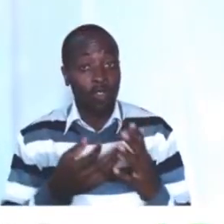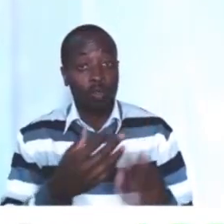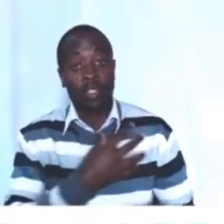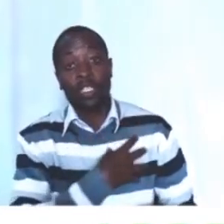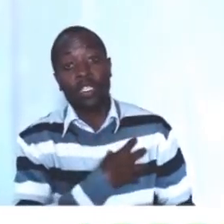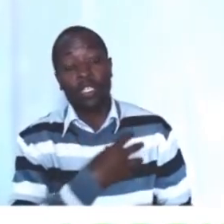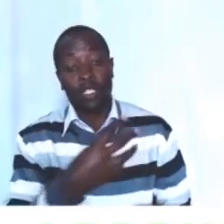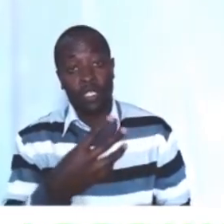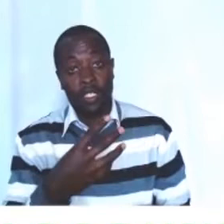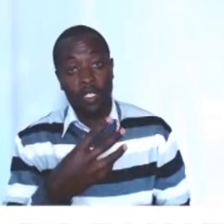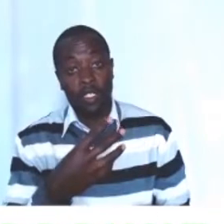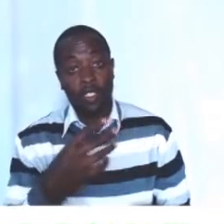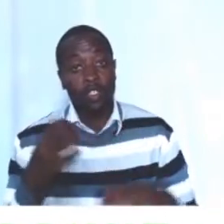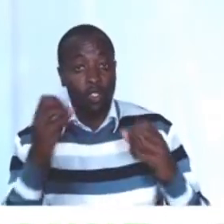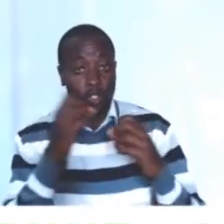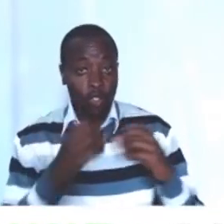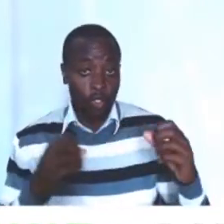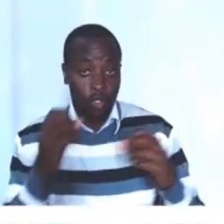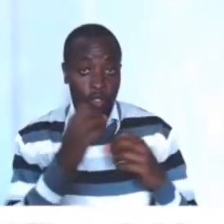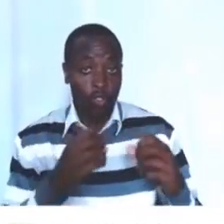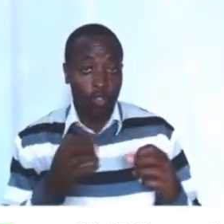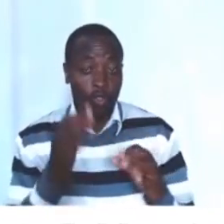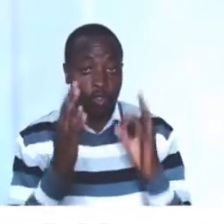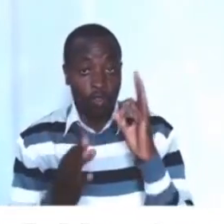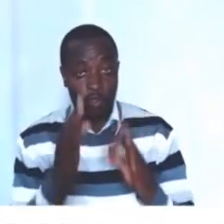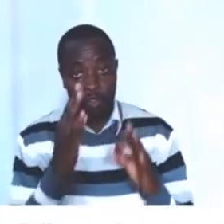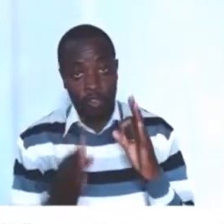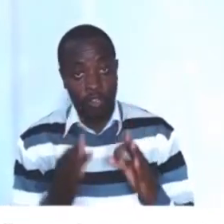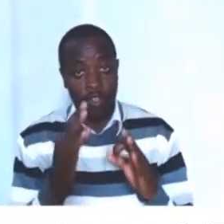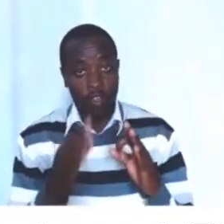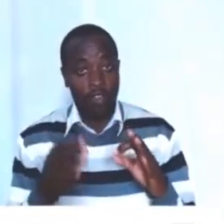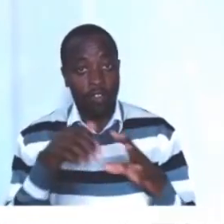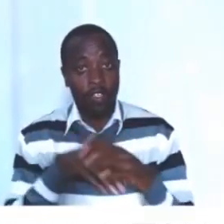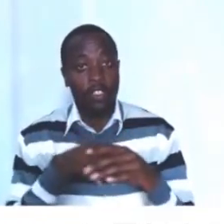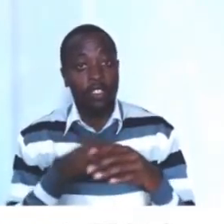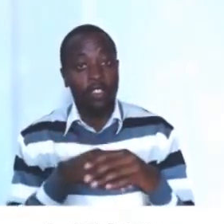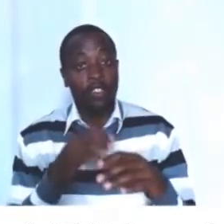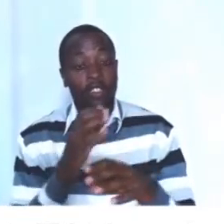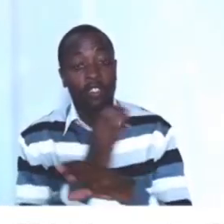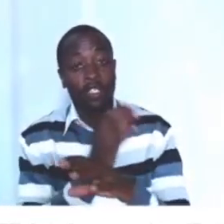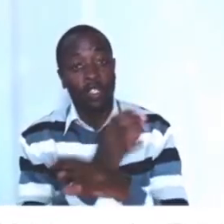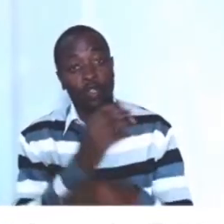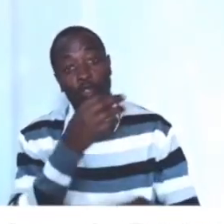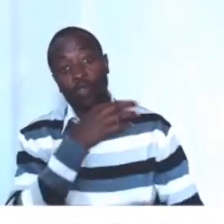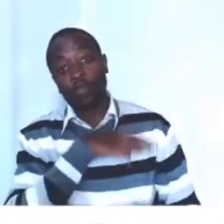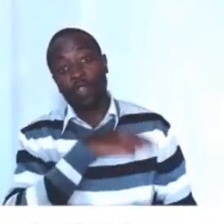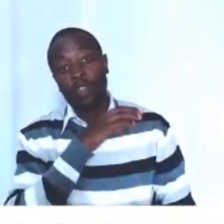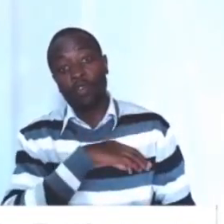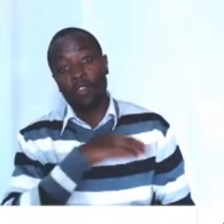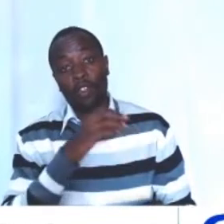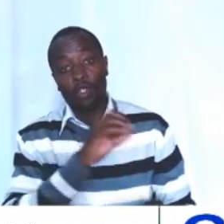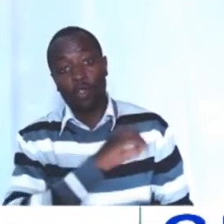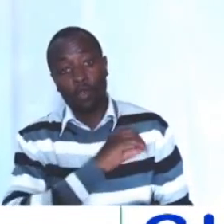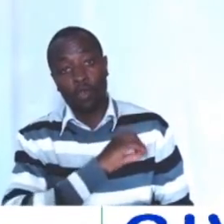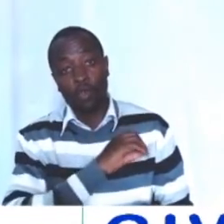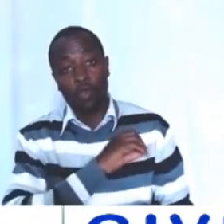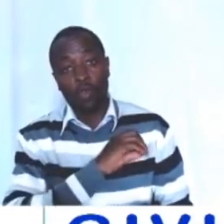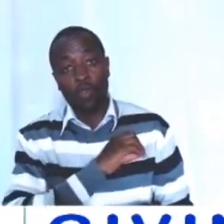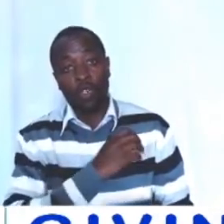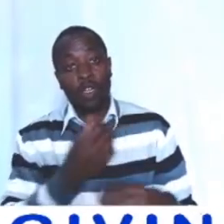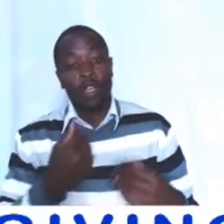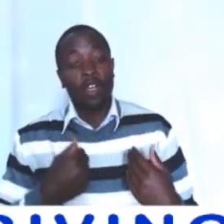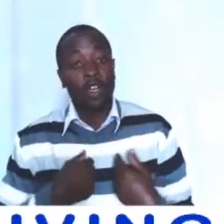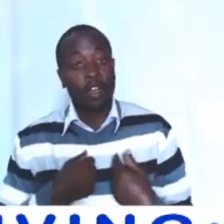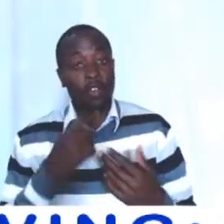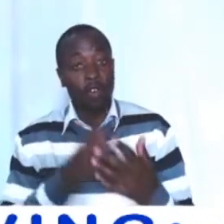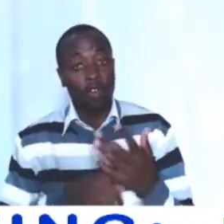so, if they are not in charge to benefit, and if they are not getting what they want, then they